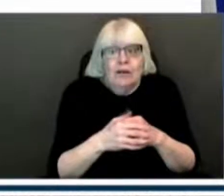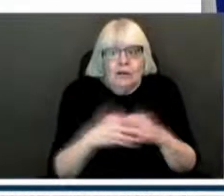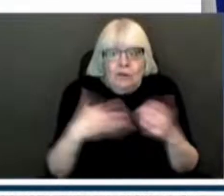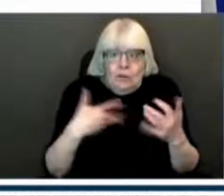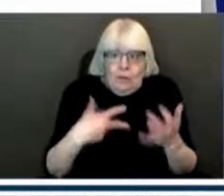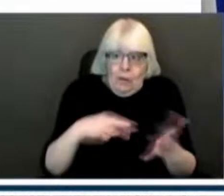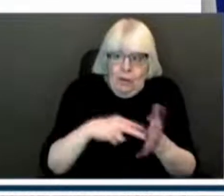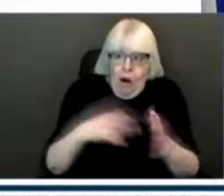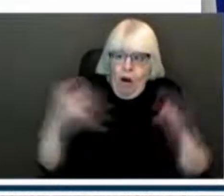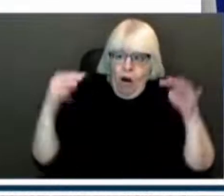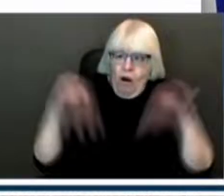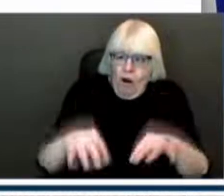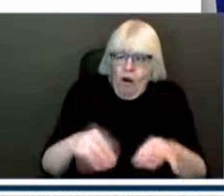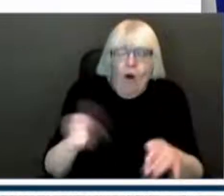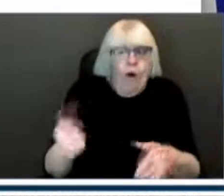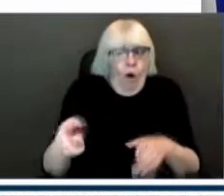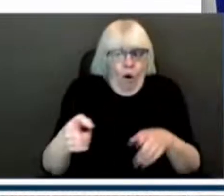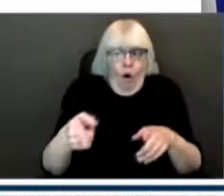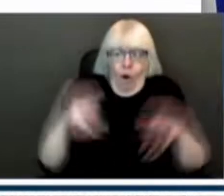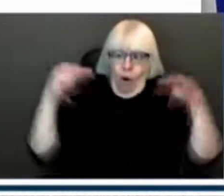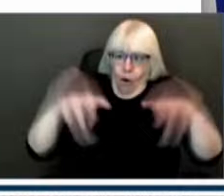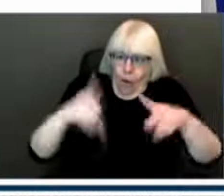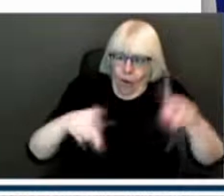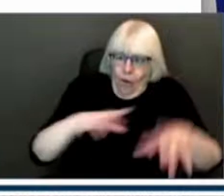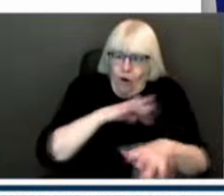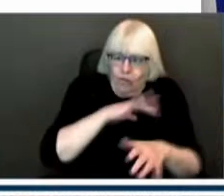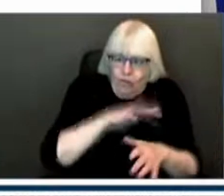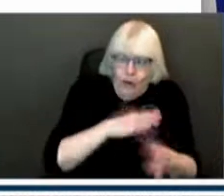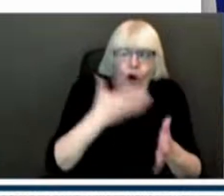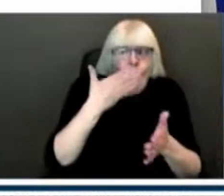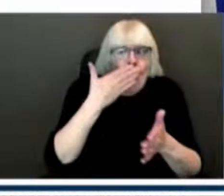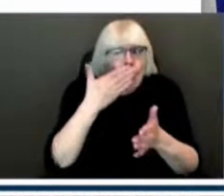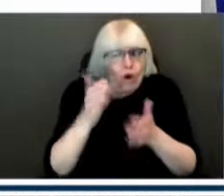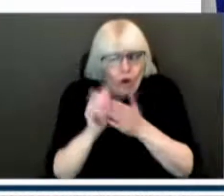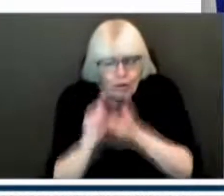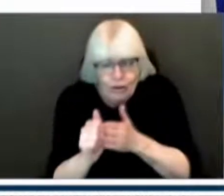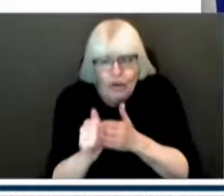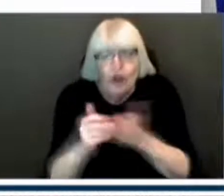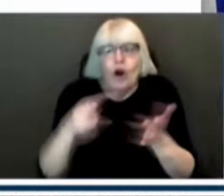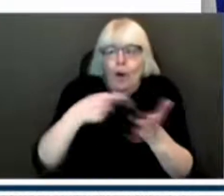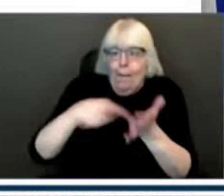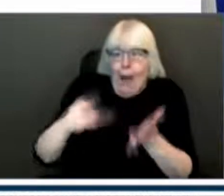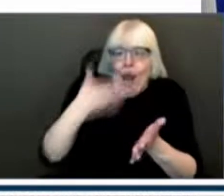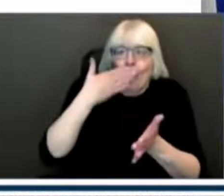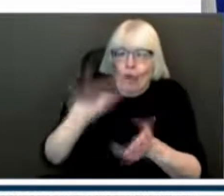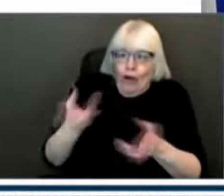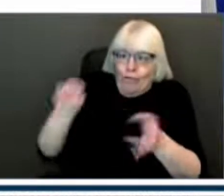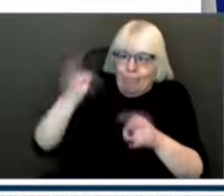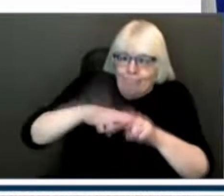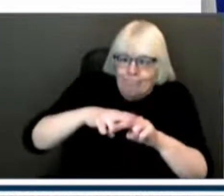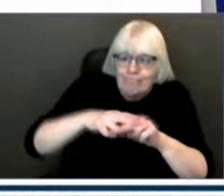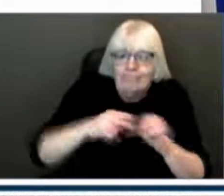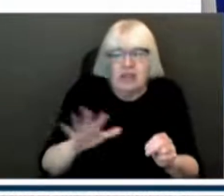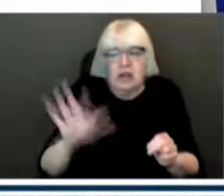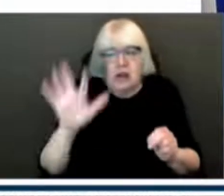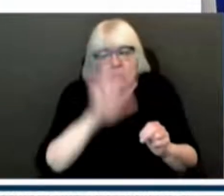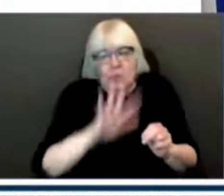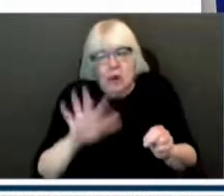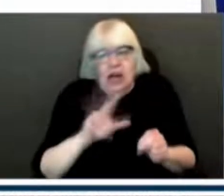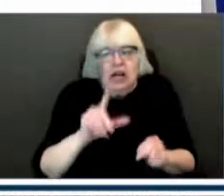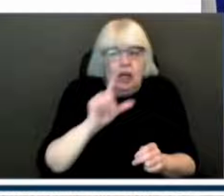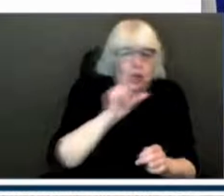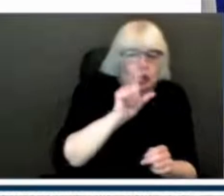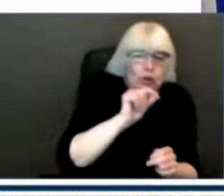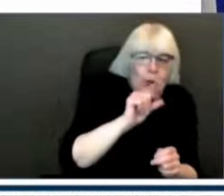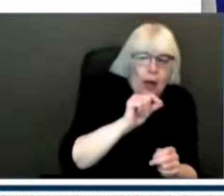that we're putting forward. So it'll work out to approximately 20 to 25% increase for CCAs. We'll